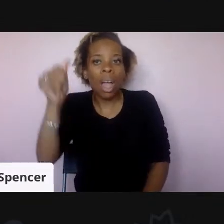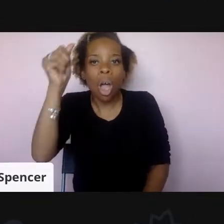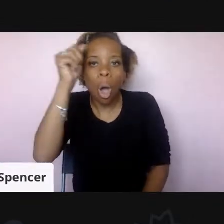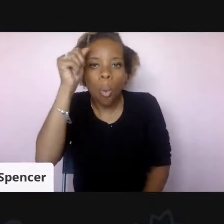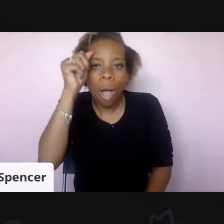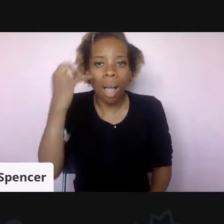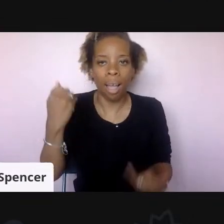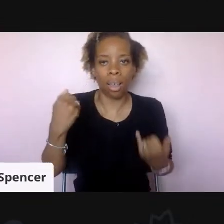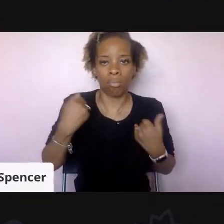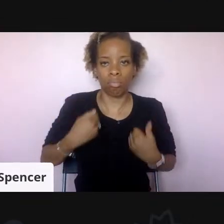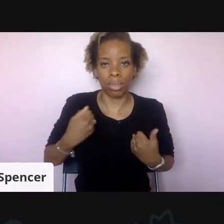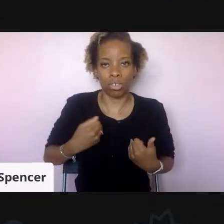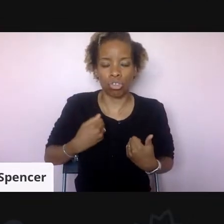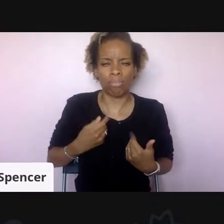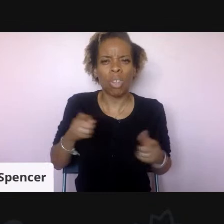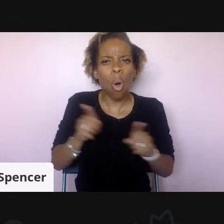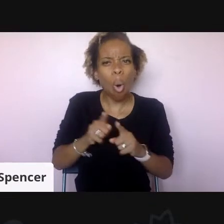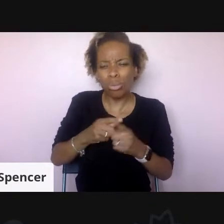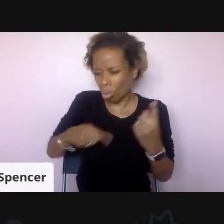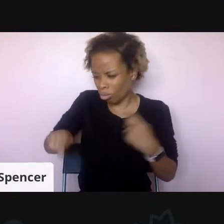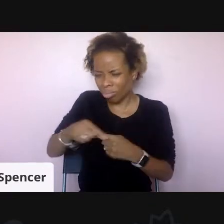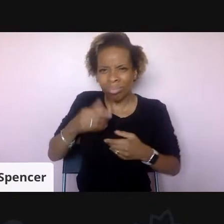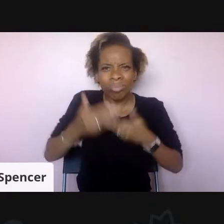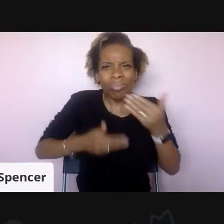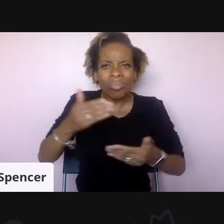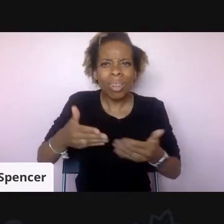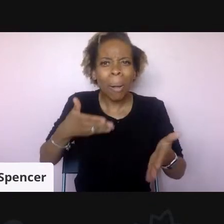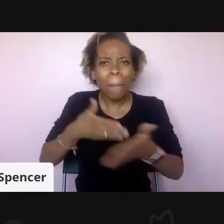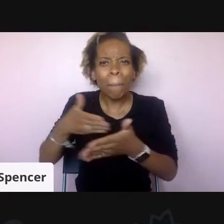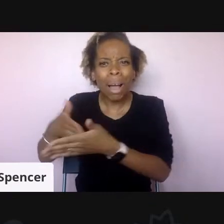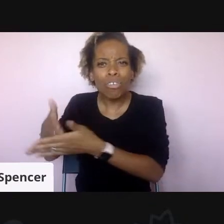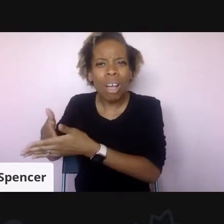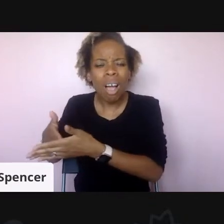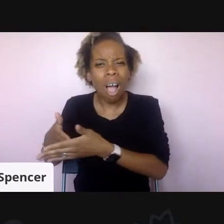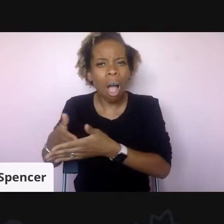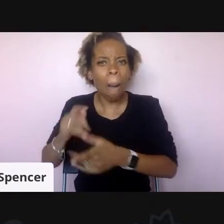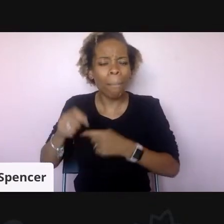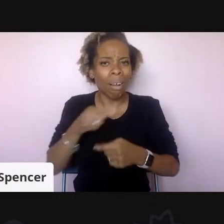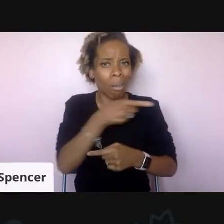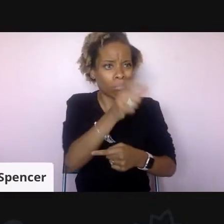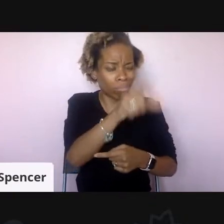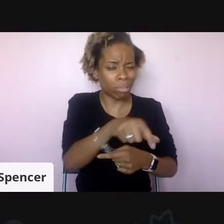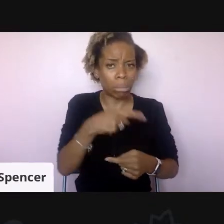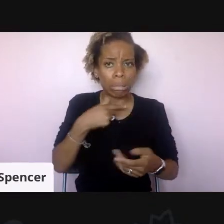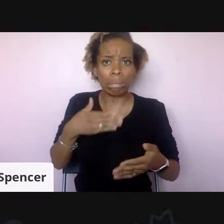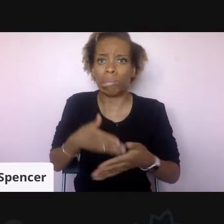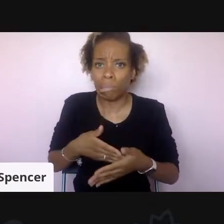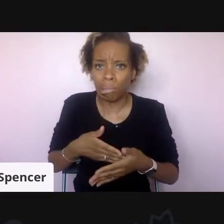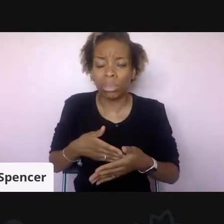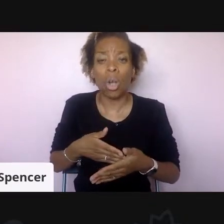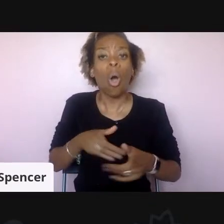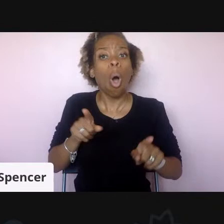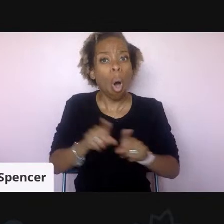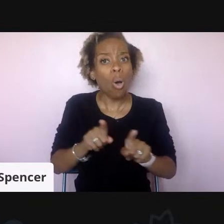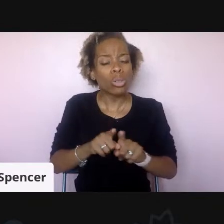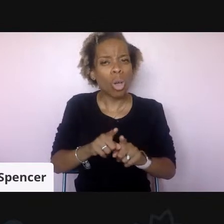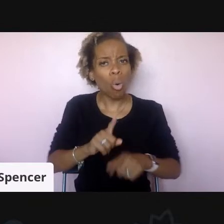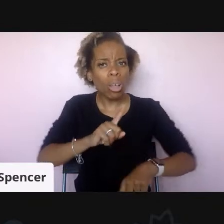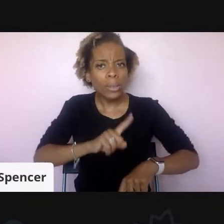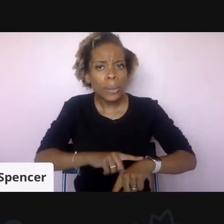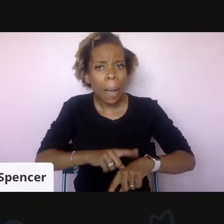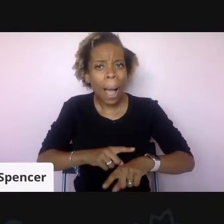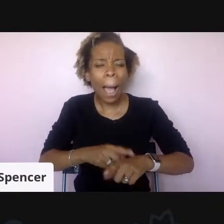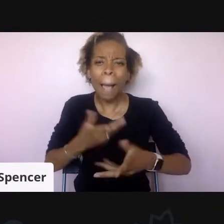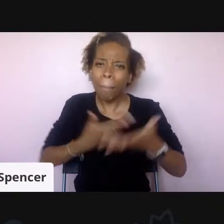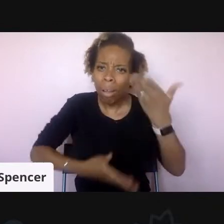society presents barriers to people with such conditions, providing space for people to talk about how they